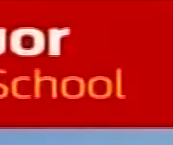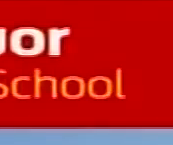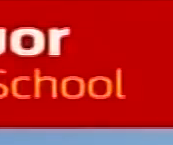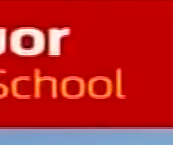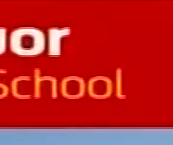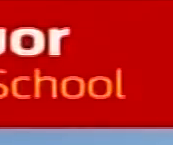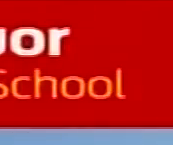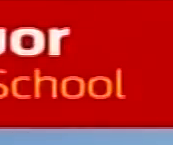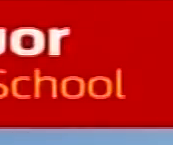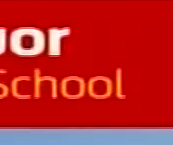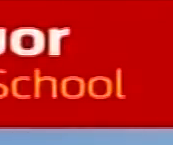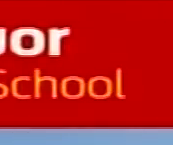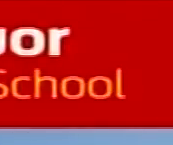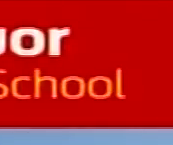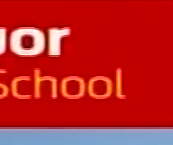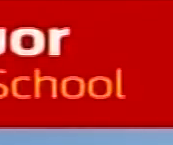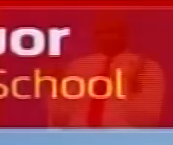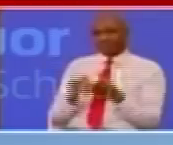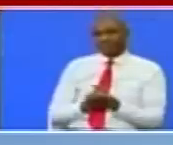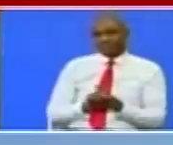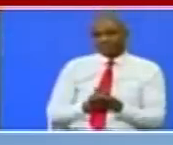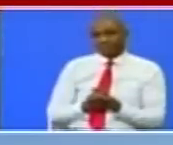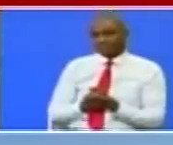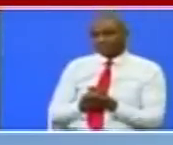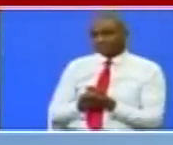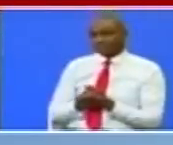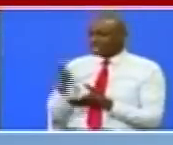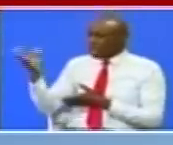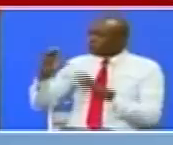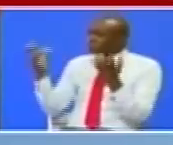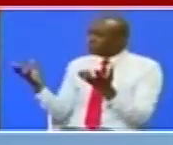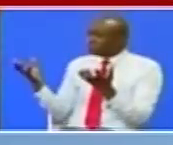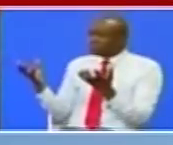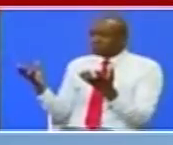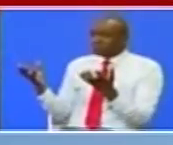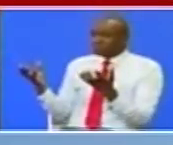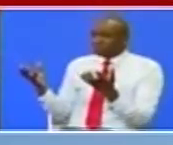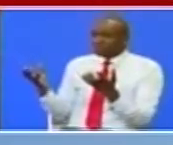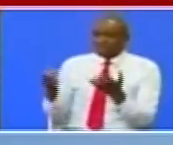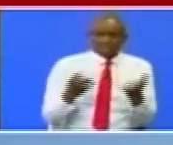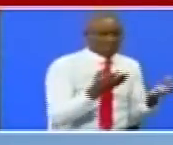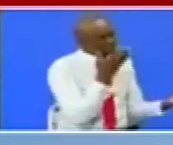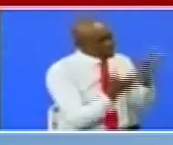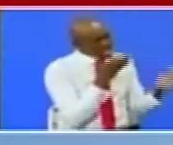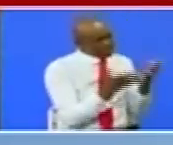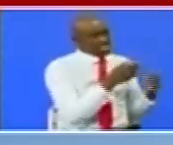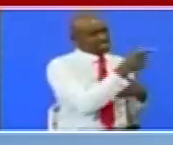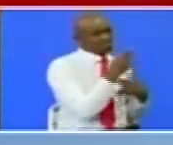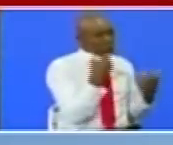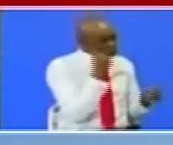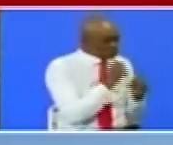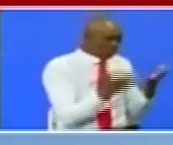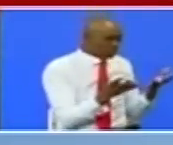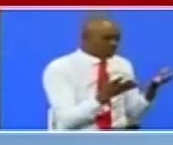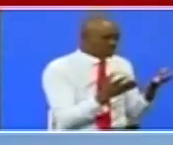and 5, those classes are full. But now you see, maybe the most unfortunate part is that we